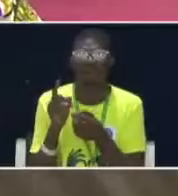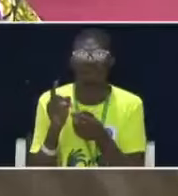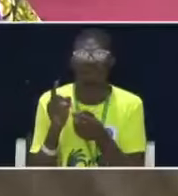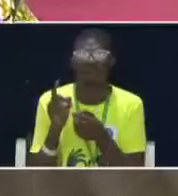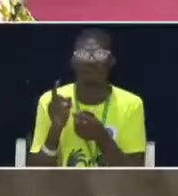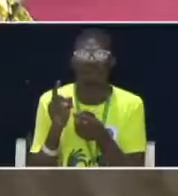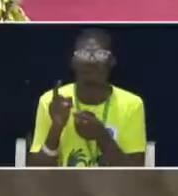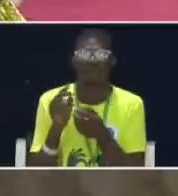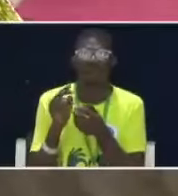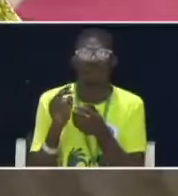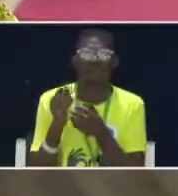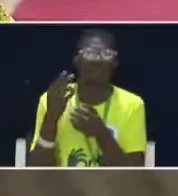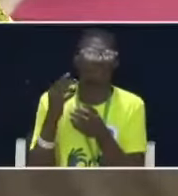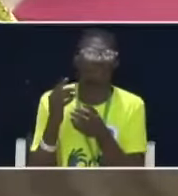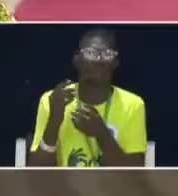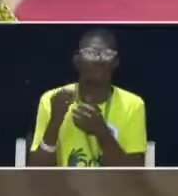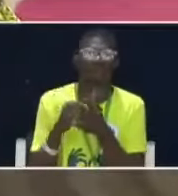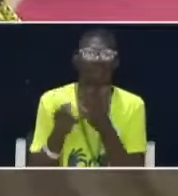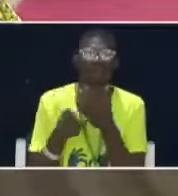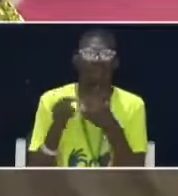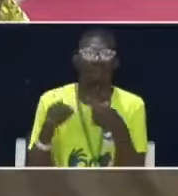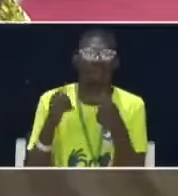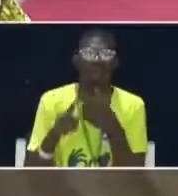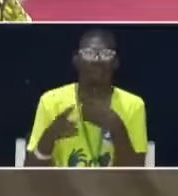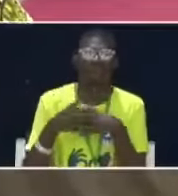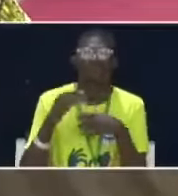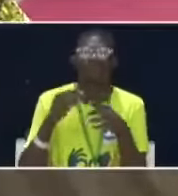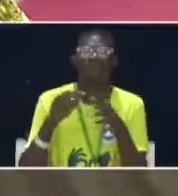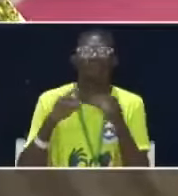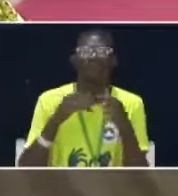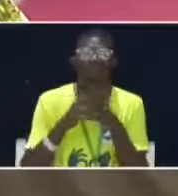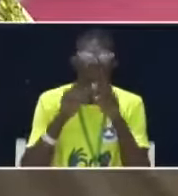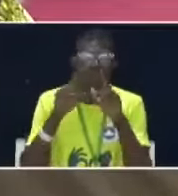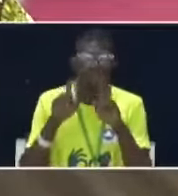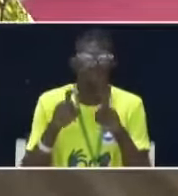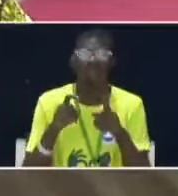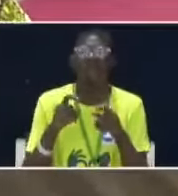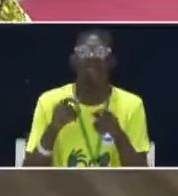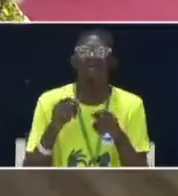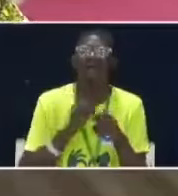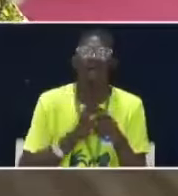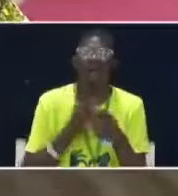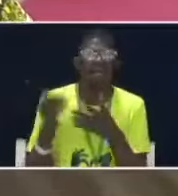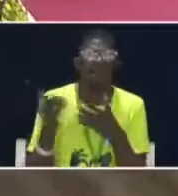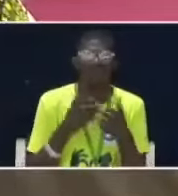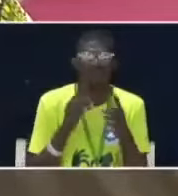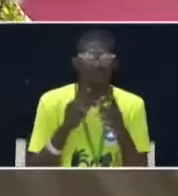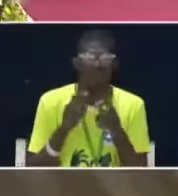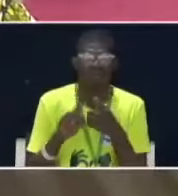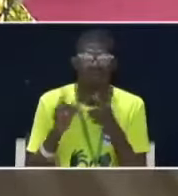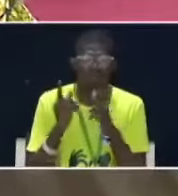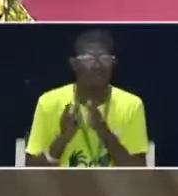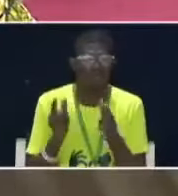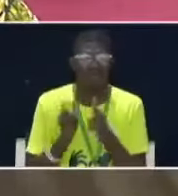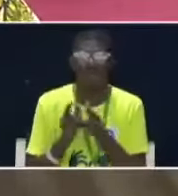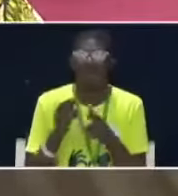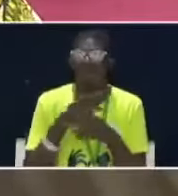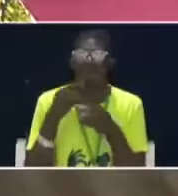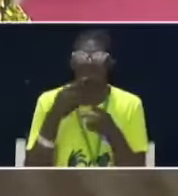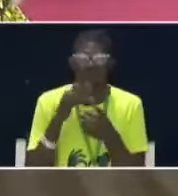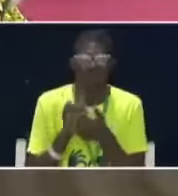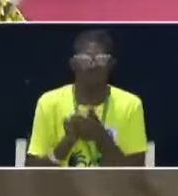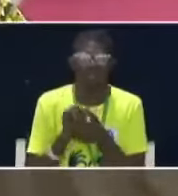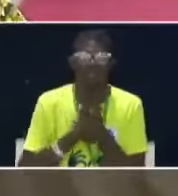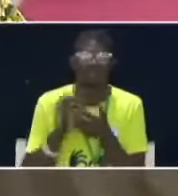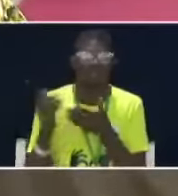just this month, I went back to do the test. When I did the test, I brought the test to the camp because my pastor said